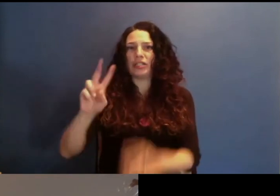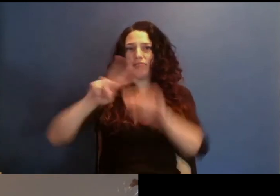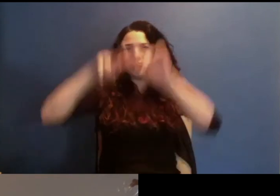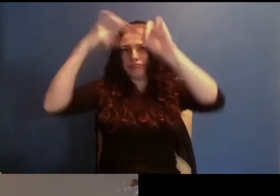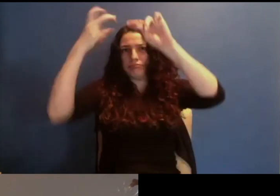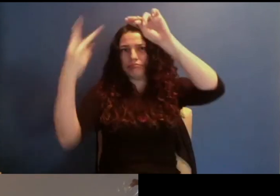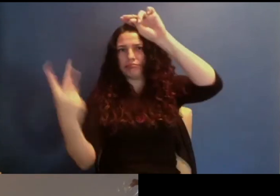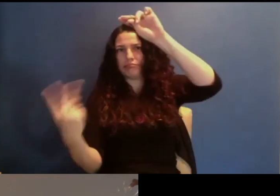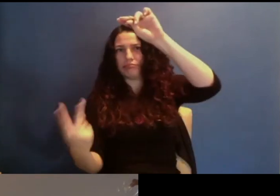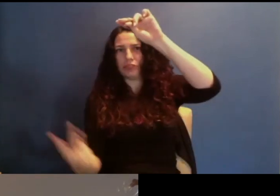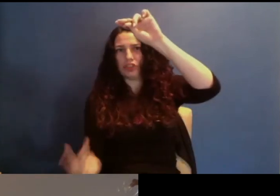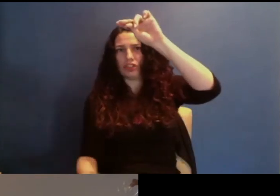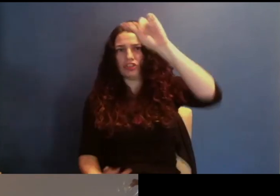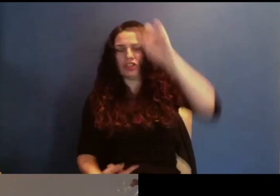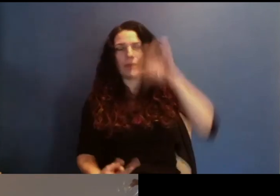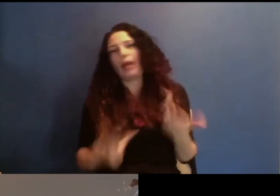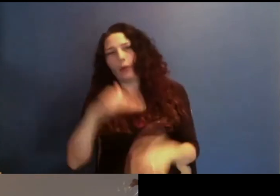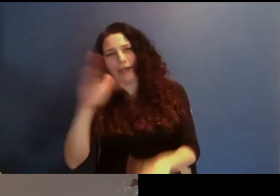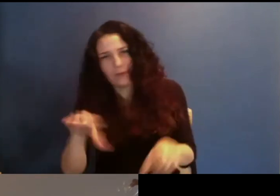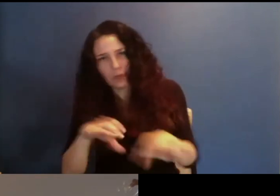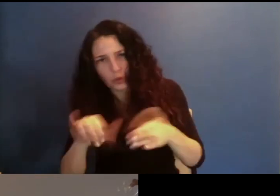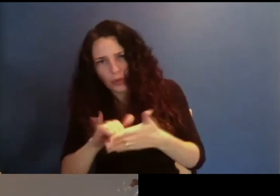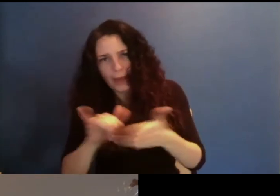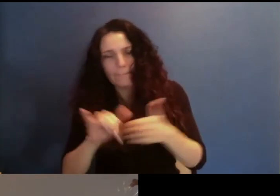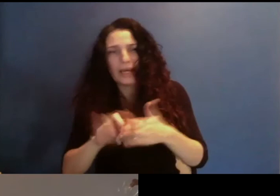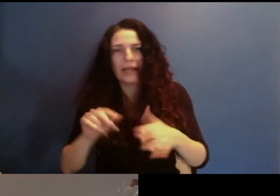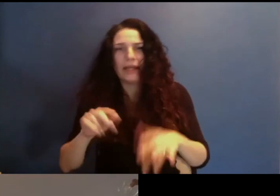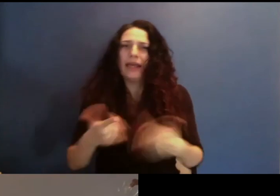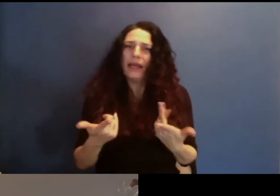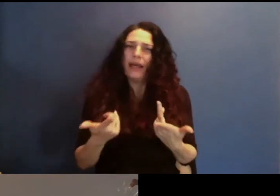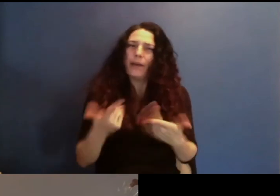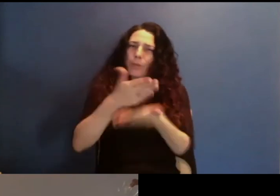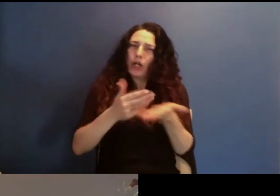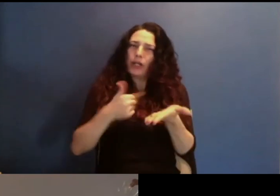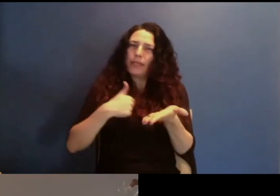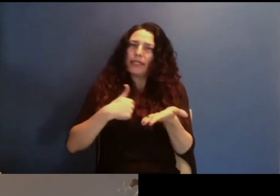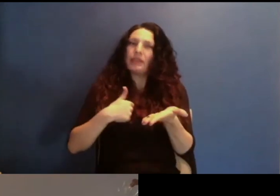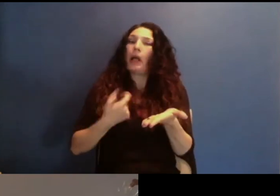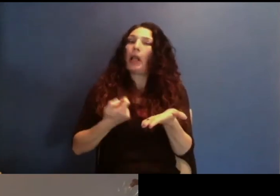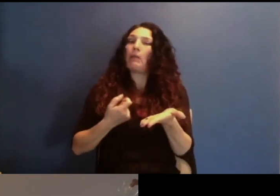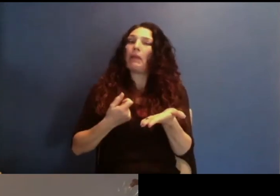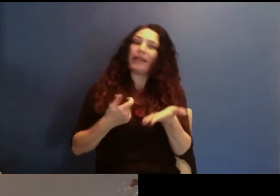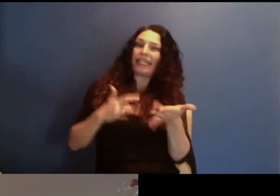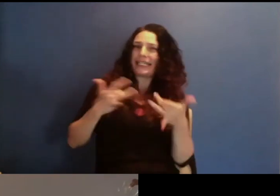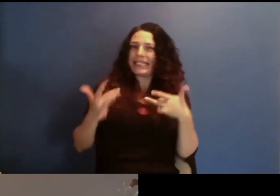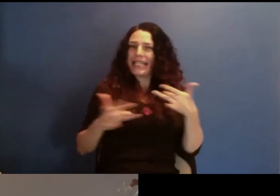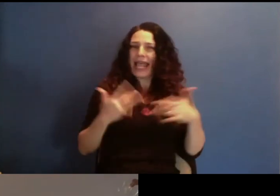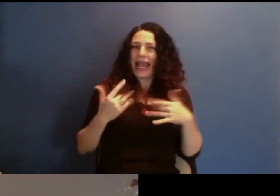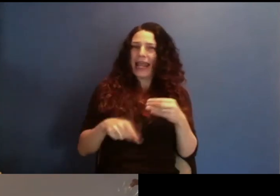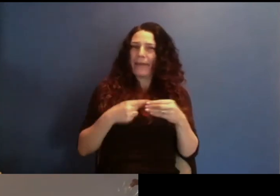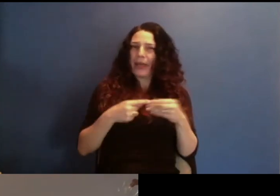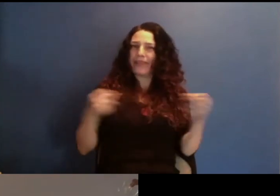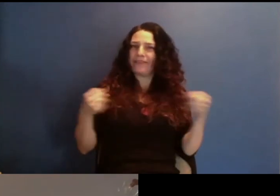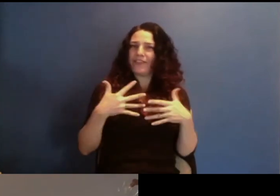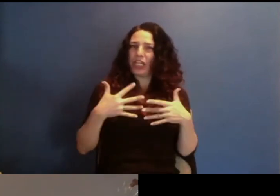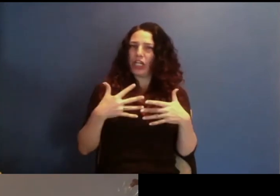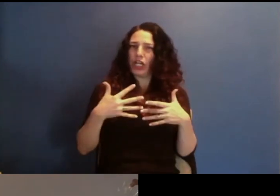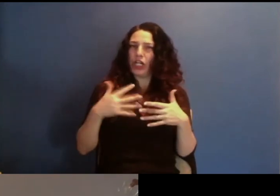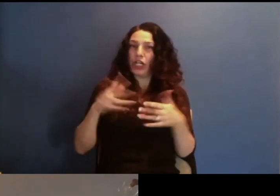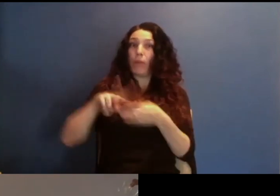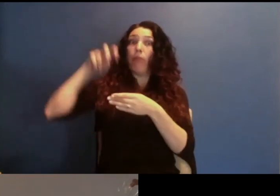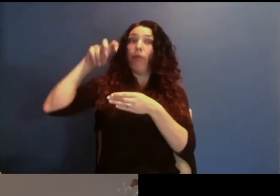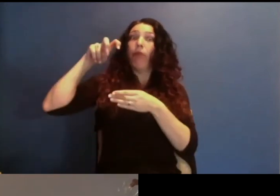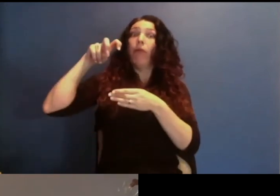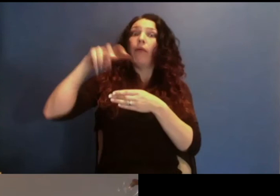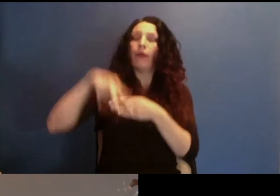just, I don't know, I guess a part of me kind of gets off on the fear of it and being like, and also like, I feel like in terms of